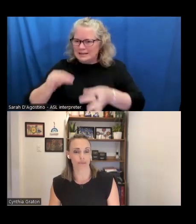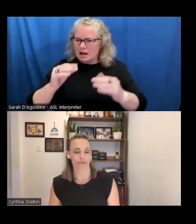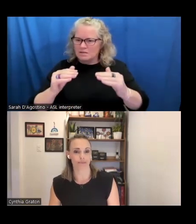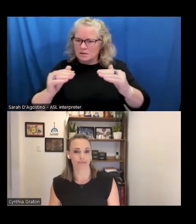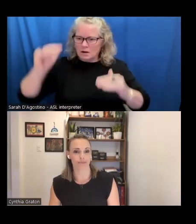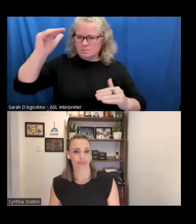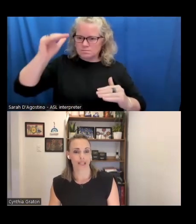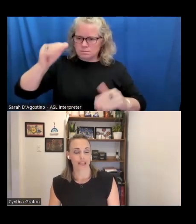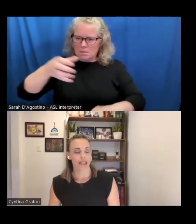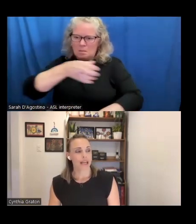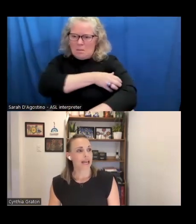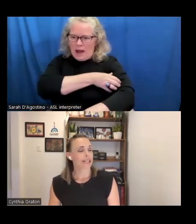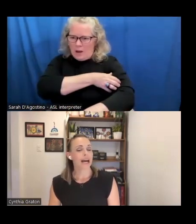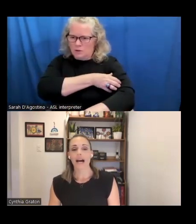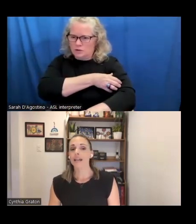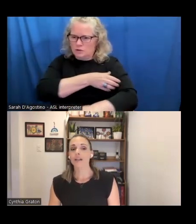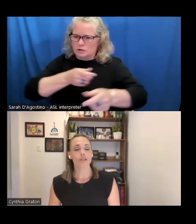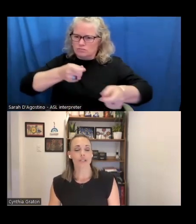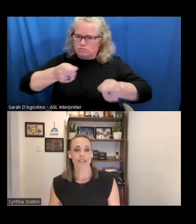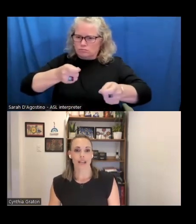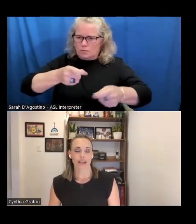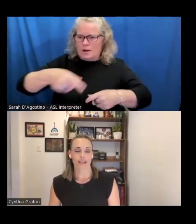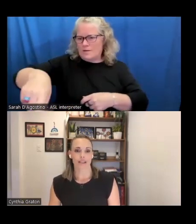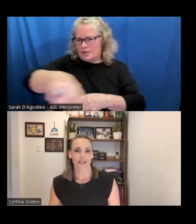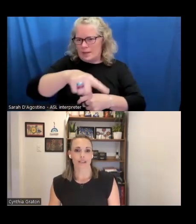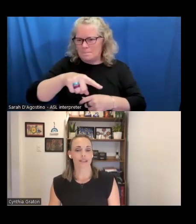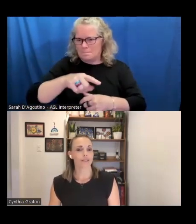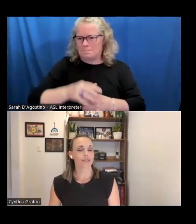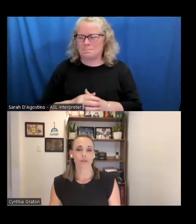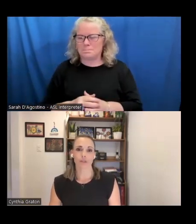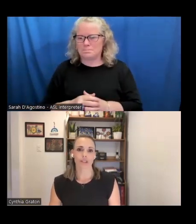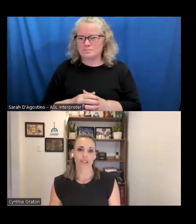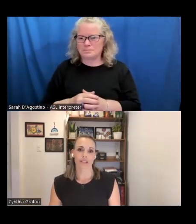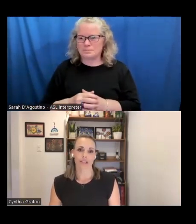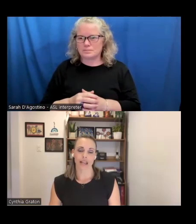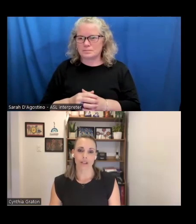them. And I understand the